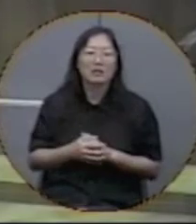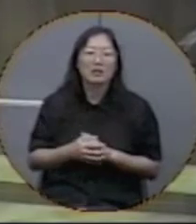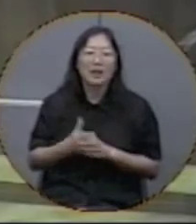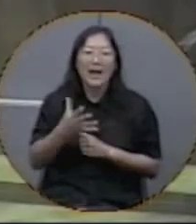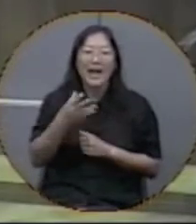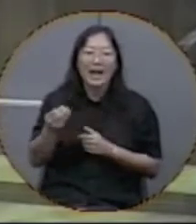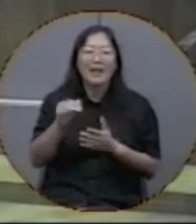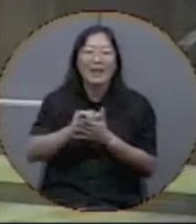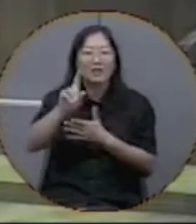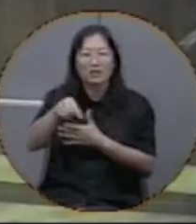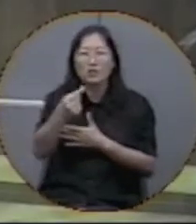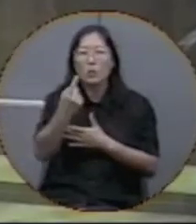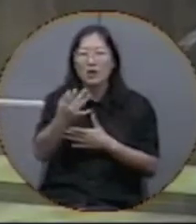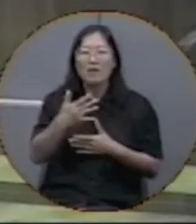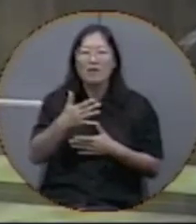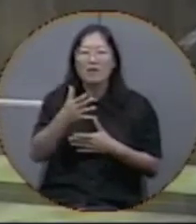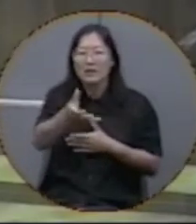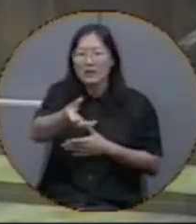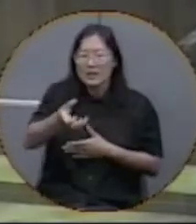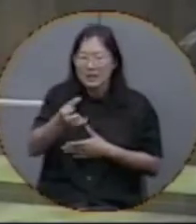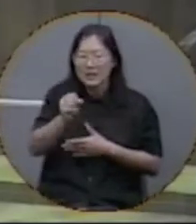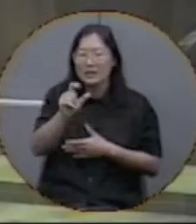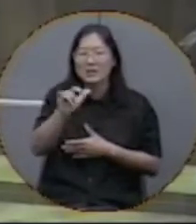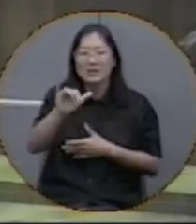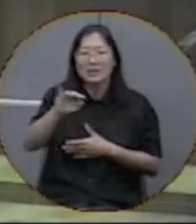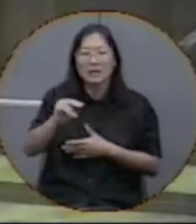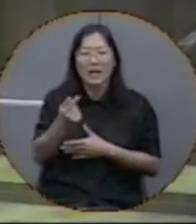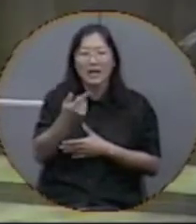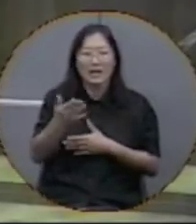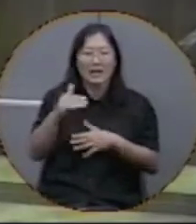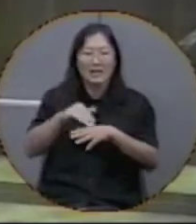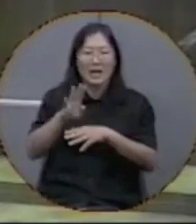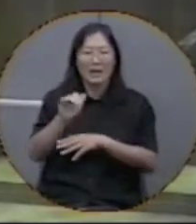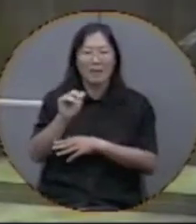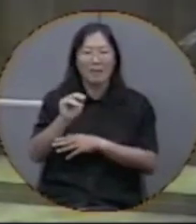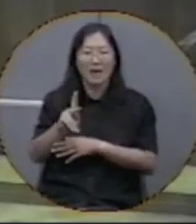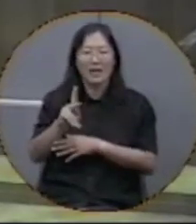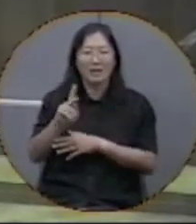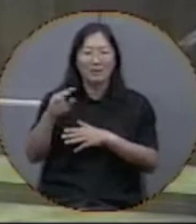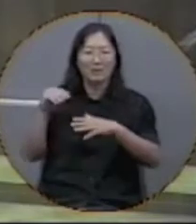And that's just one of the sliding things that the bank has installed.